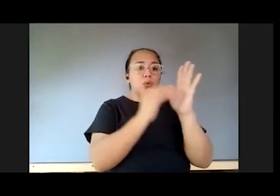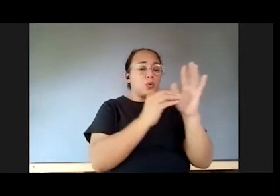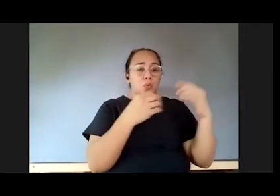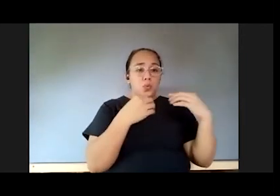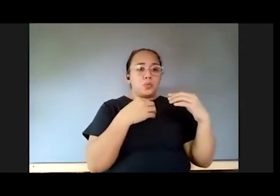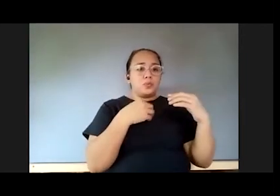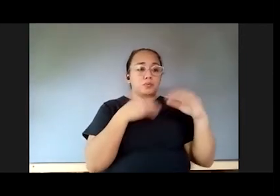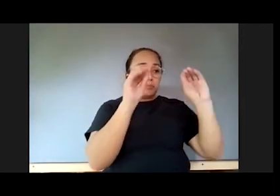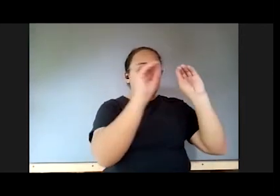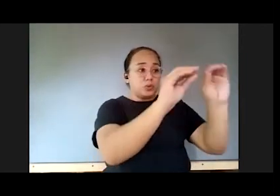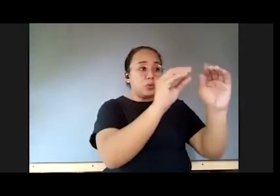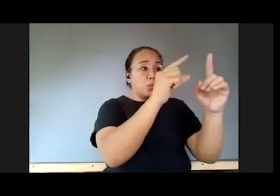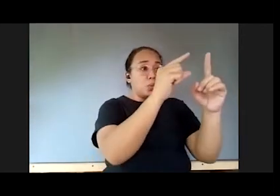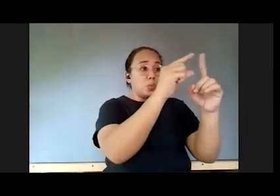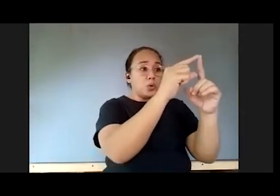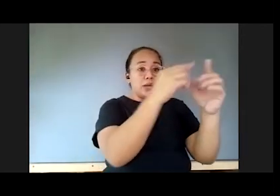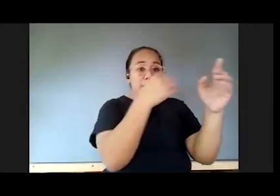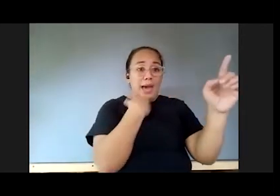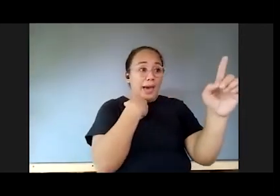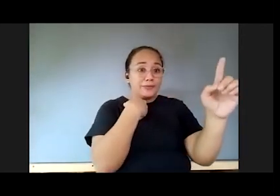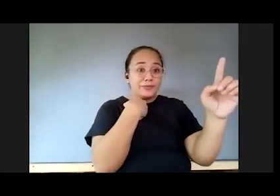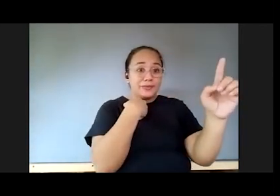delete have.